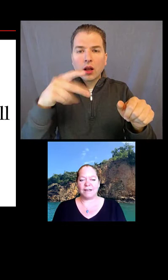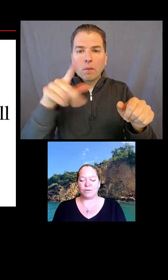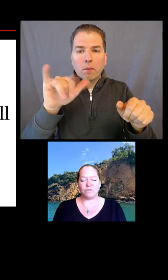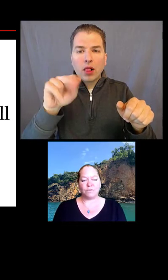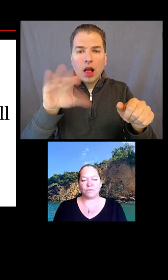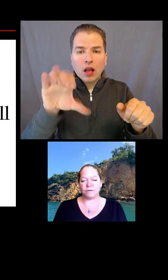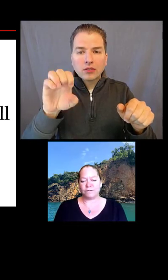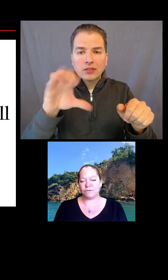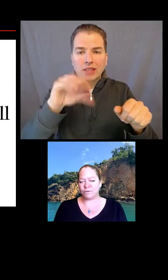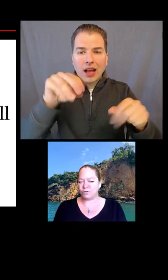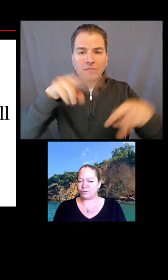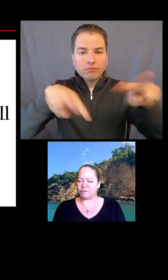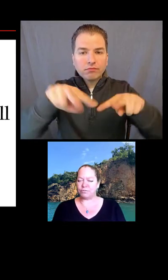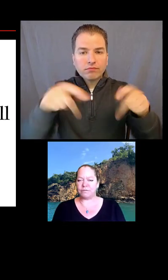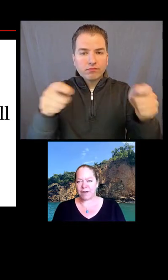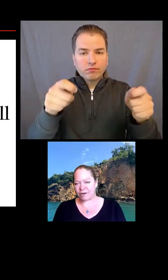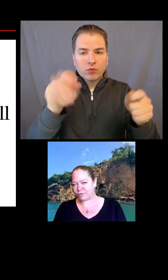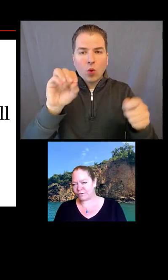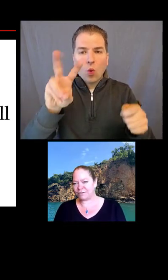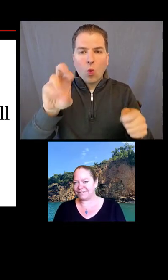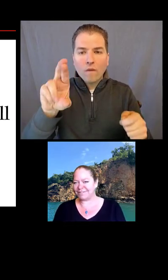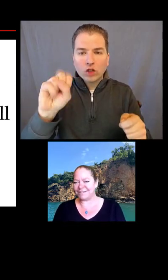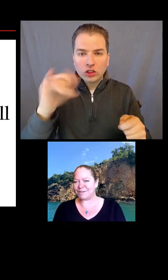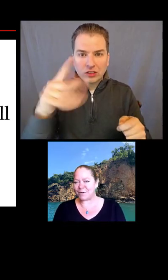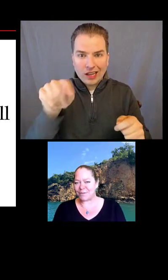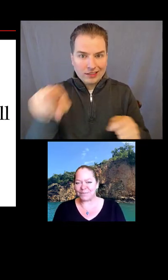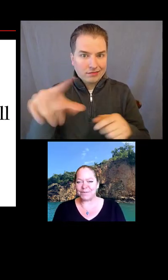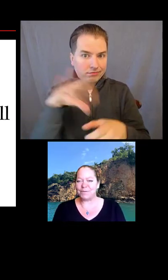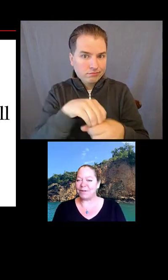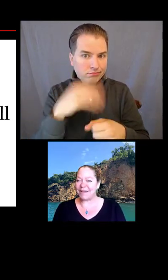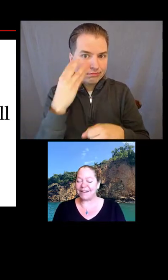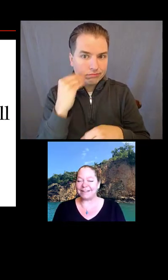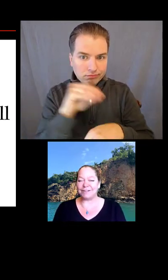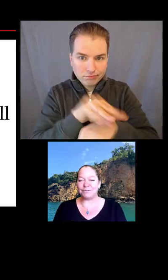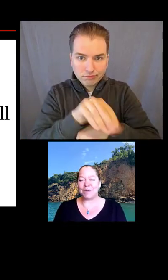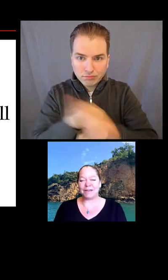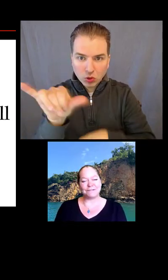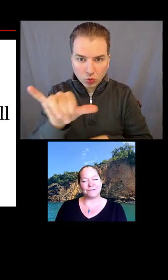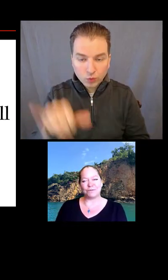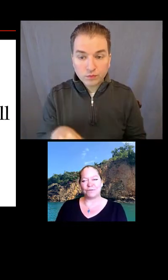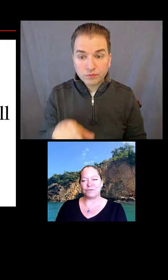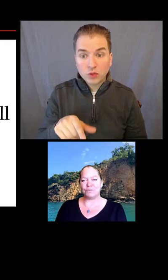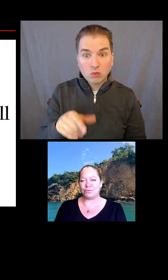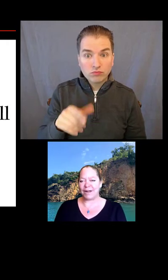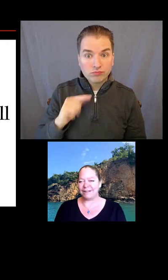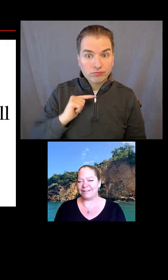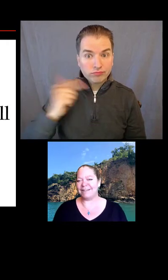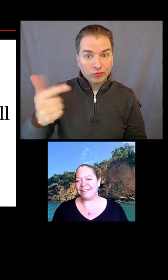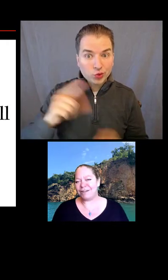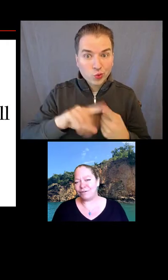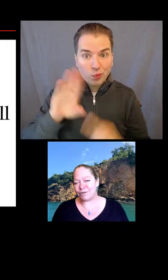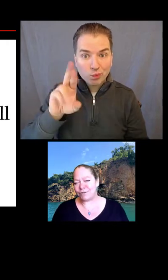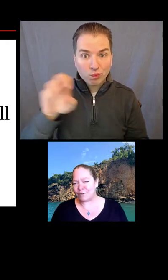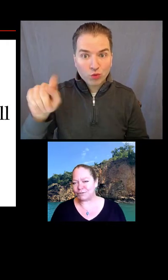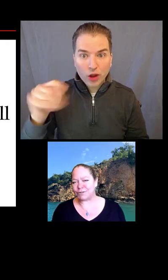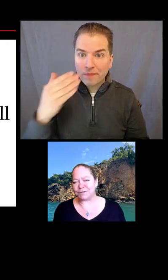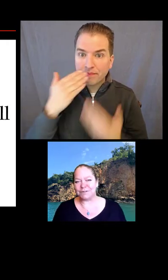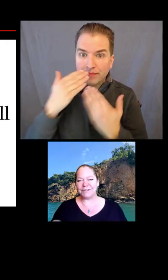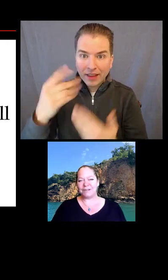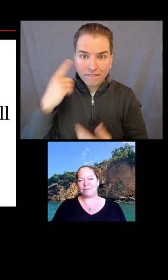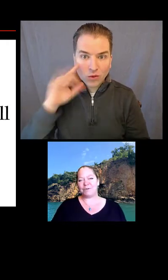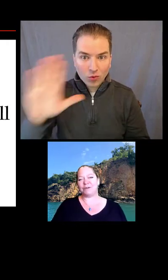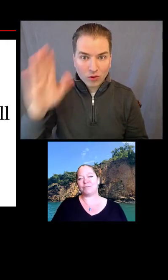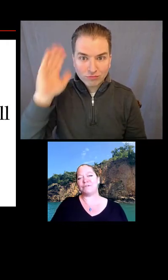oversight and review for institutional providers. So with that, I'd like to pass this over to Brett. Thank you very much